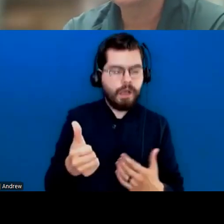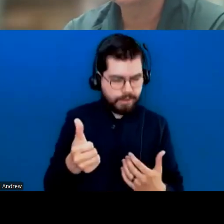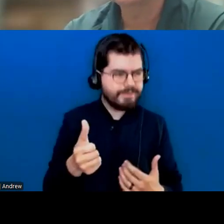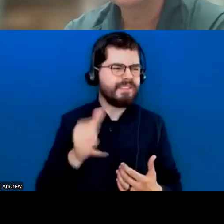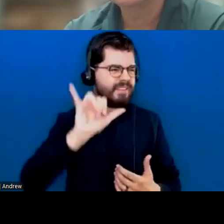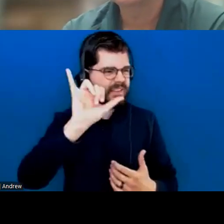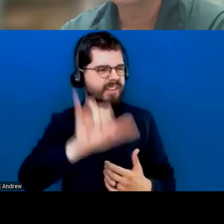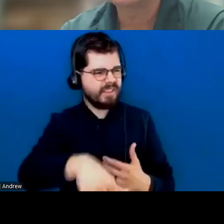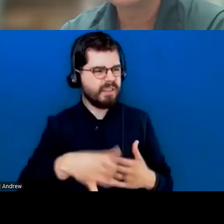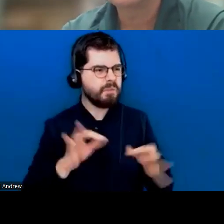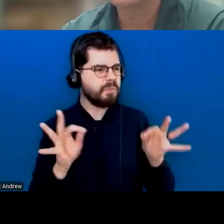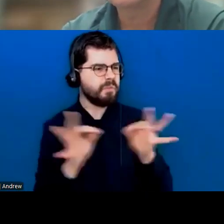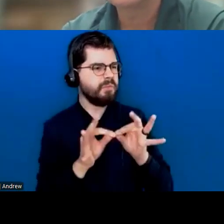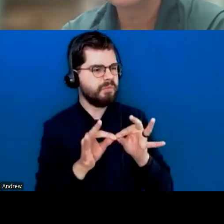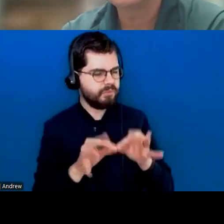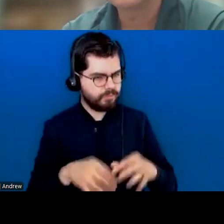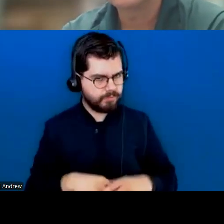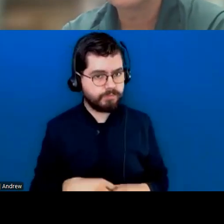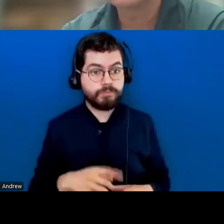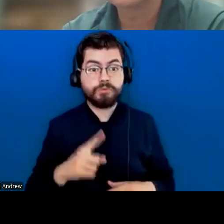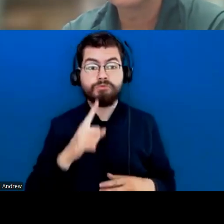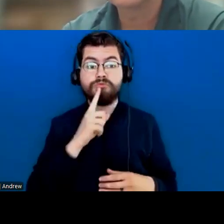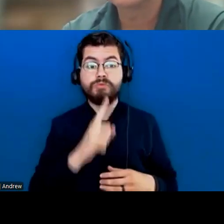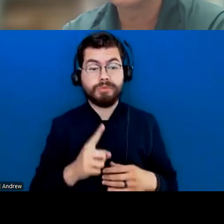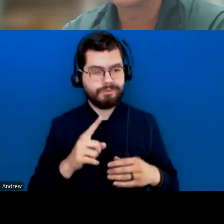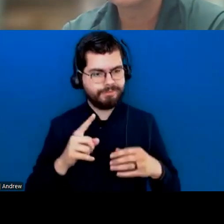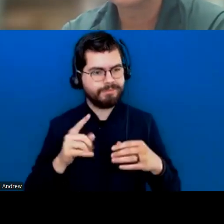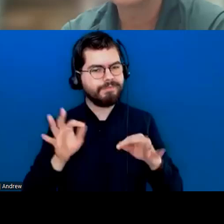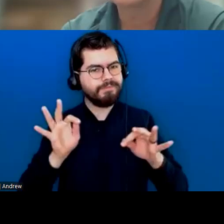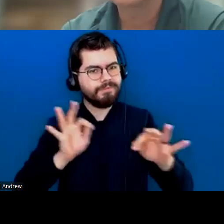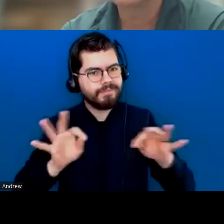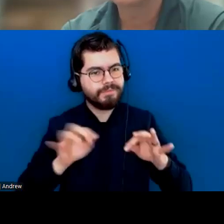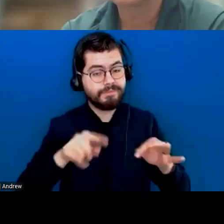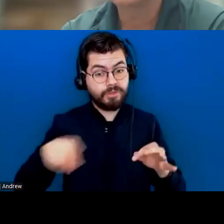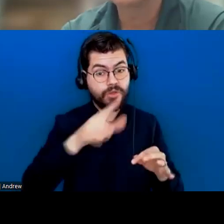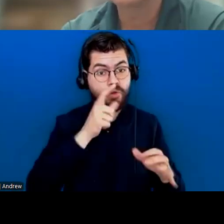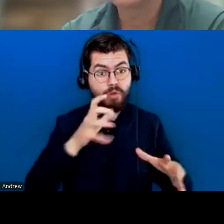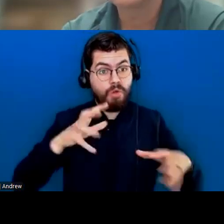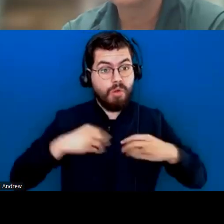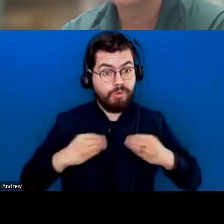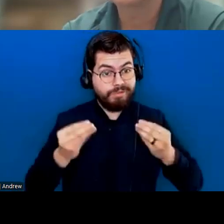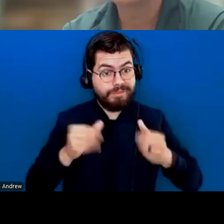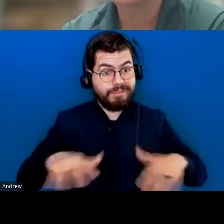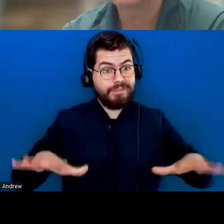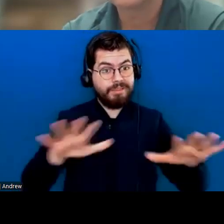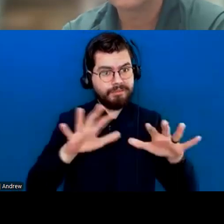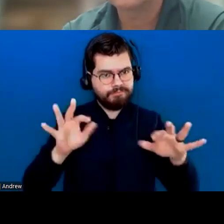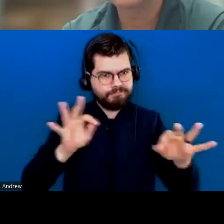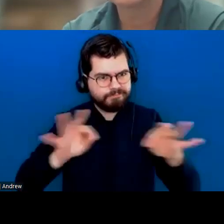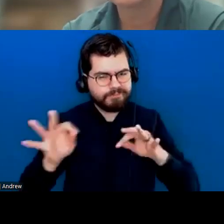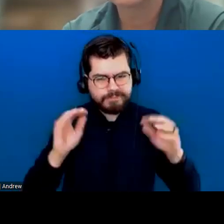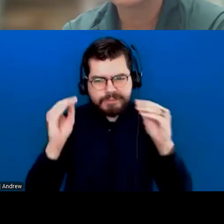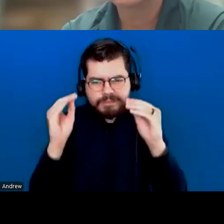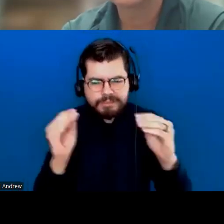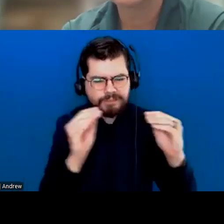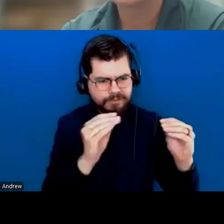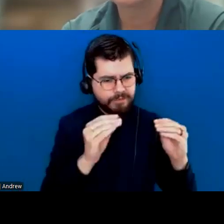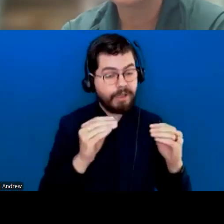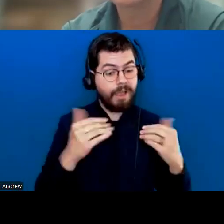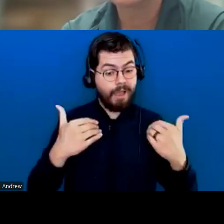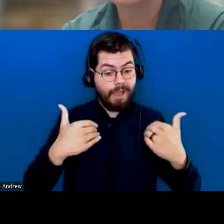that the most resilient thing you can do on these sites is have advanced regeneration existing in the